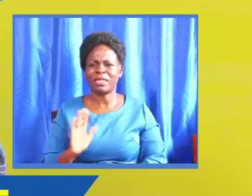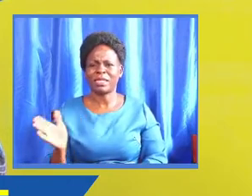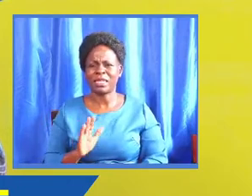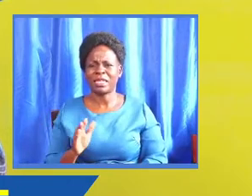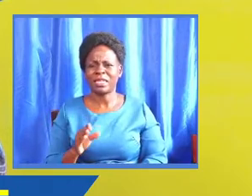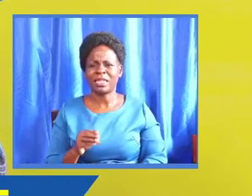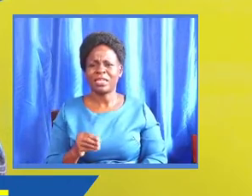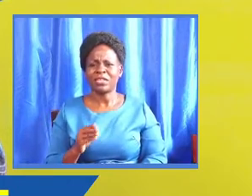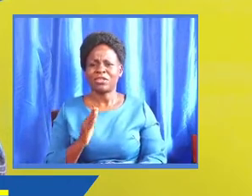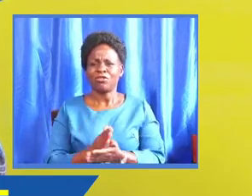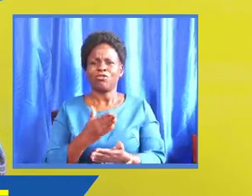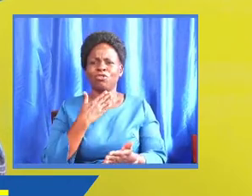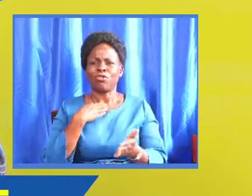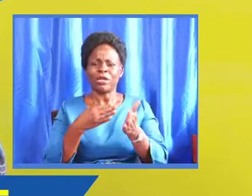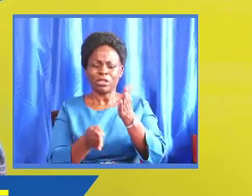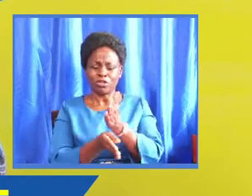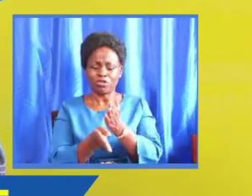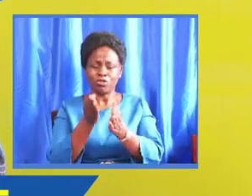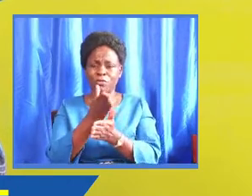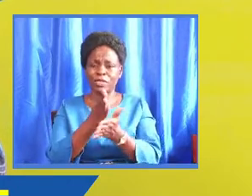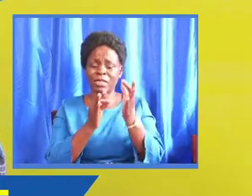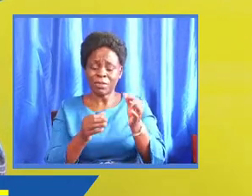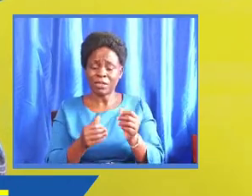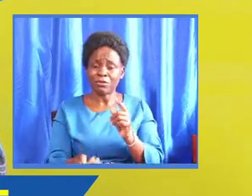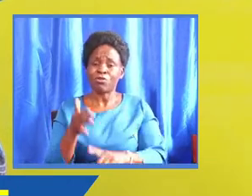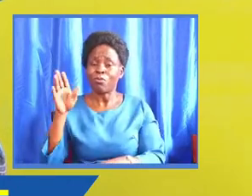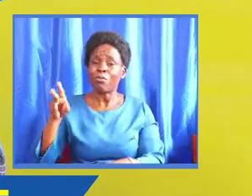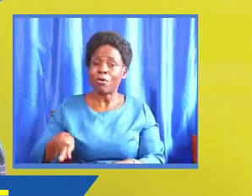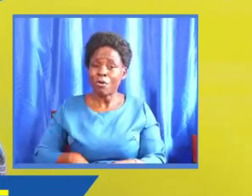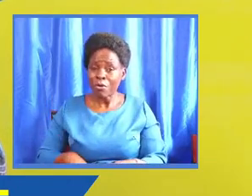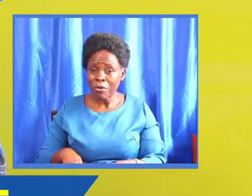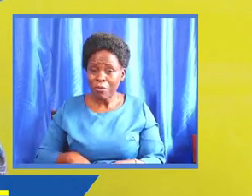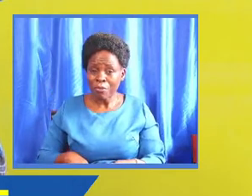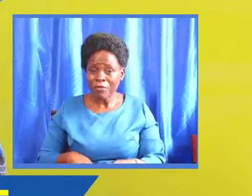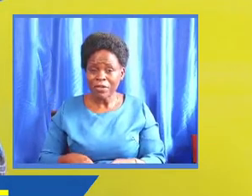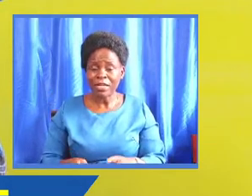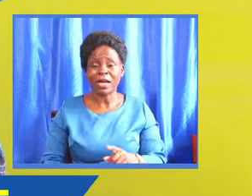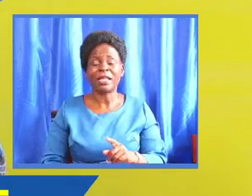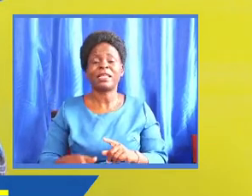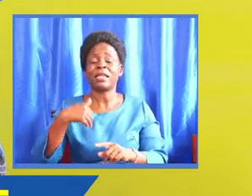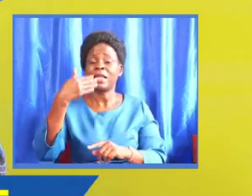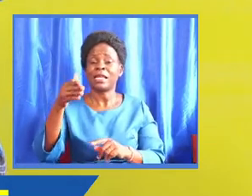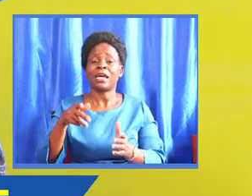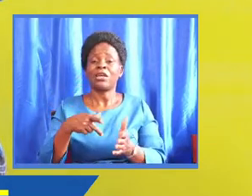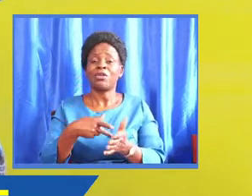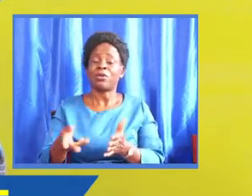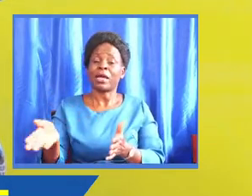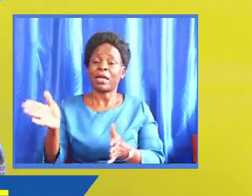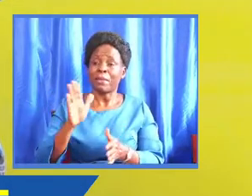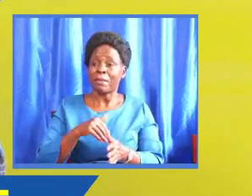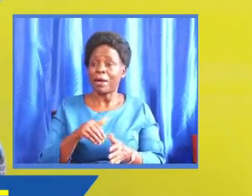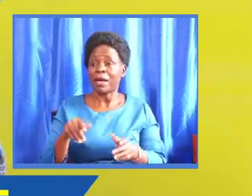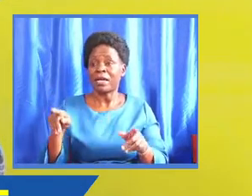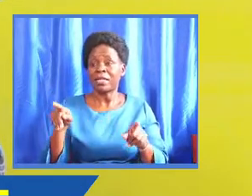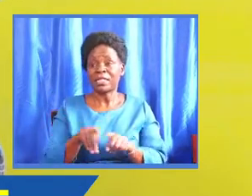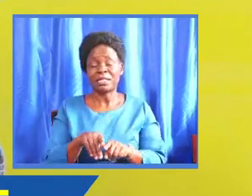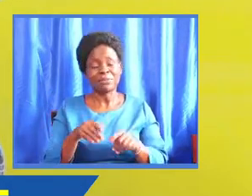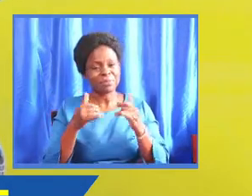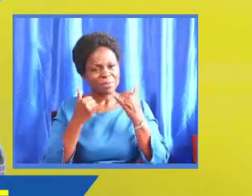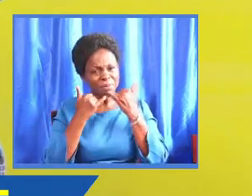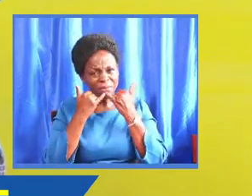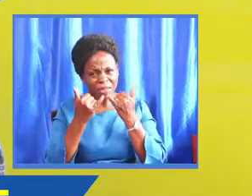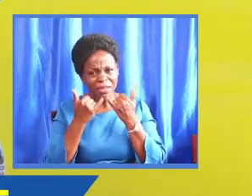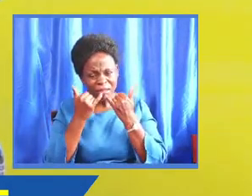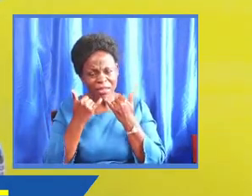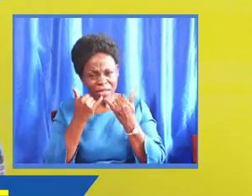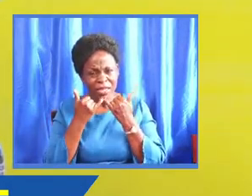you really want to build something that is going to be profitable and you're going to get a return out of it. Now, is there any information? There